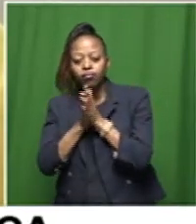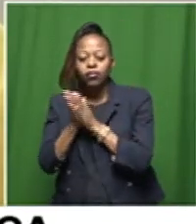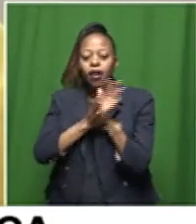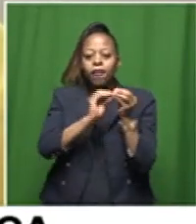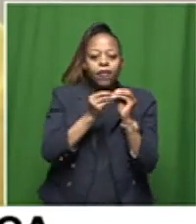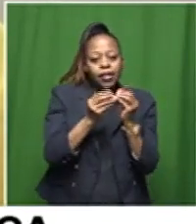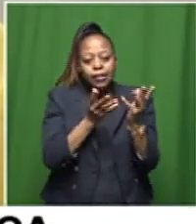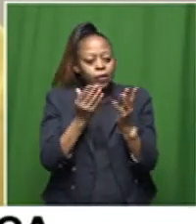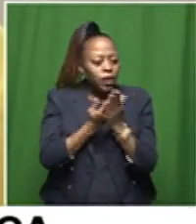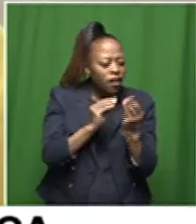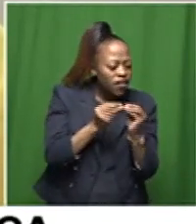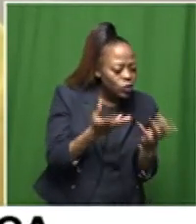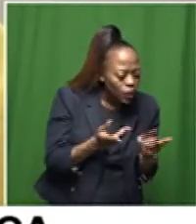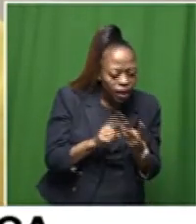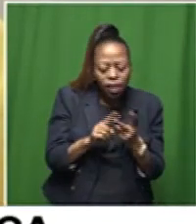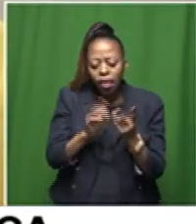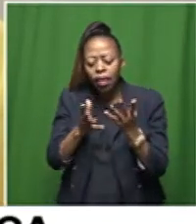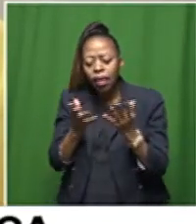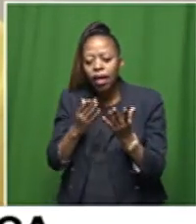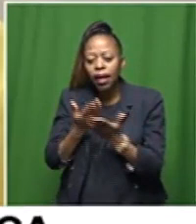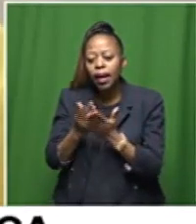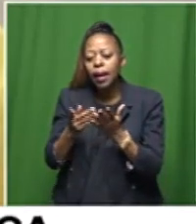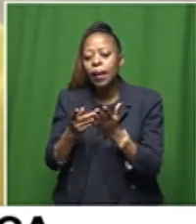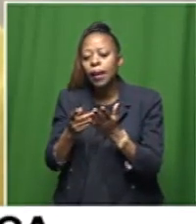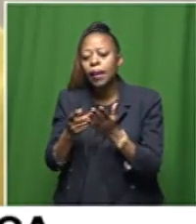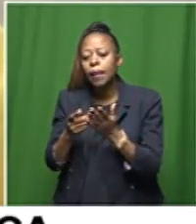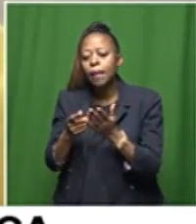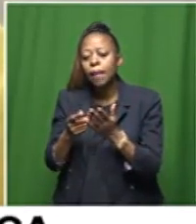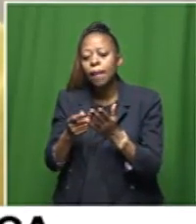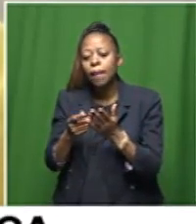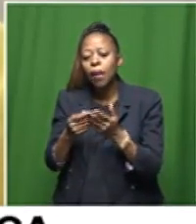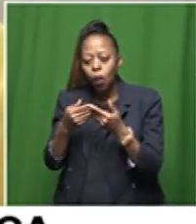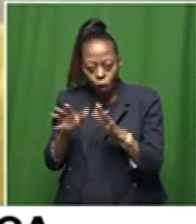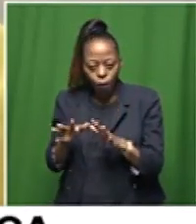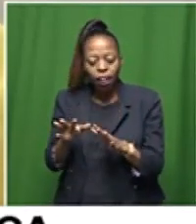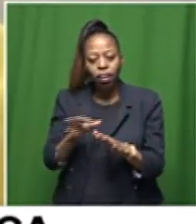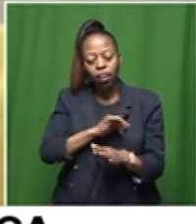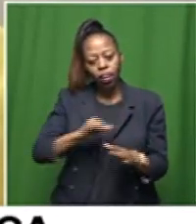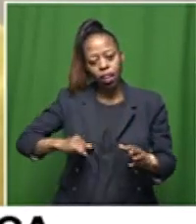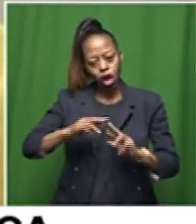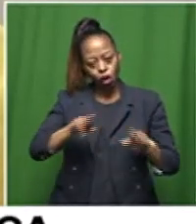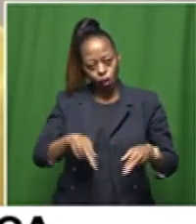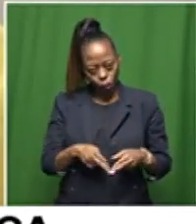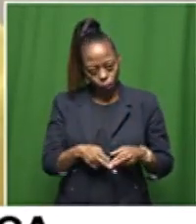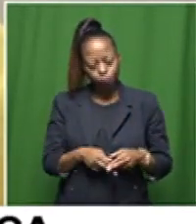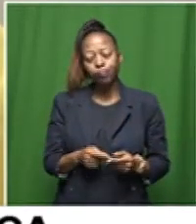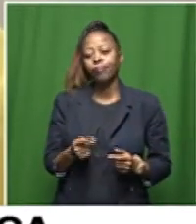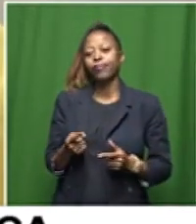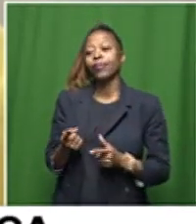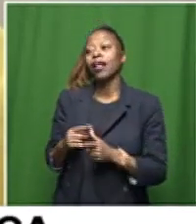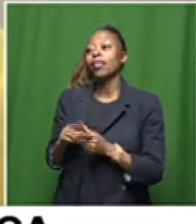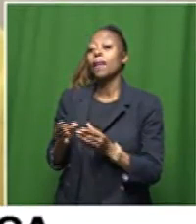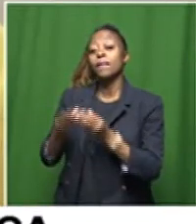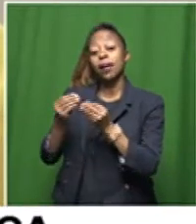fix where we can fix, and then where we can be able to open these theaters. For example, we managed to get an